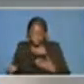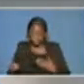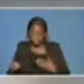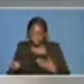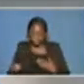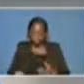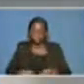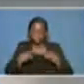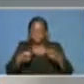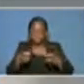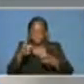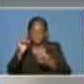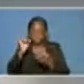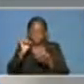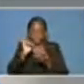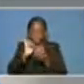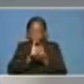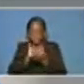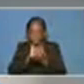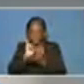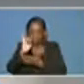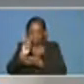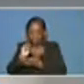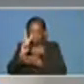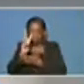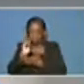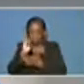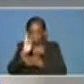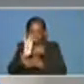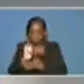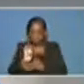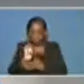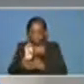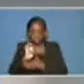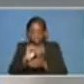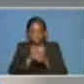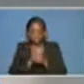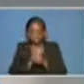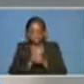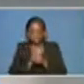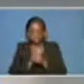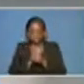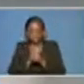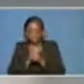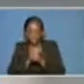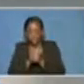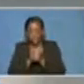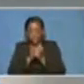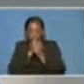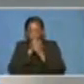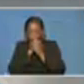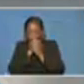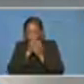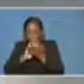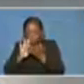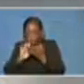your invoices, decide if you wish to use an exemption or not to use an exemption, and then you